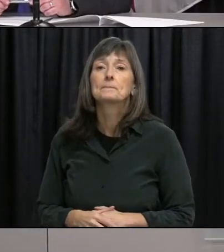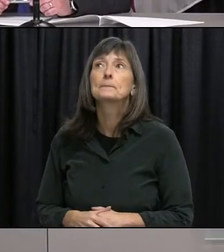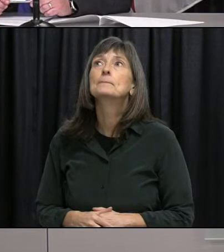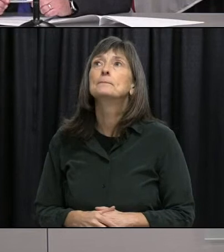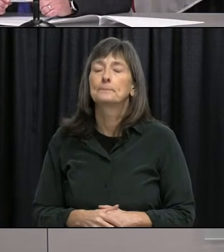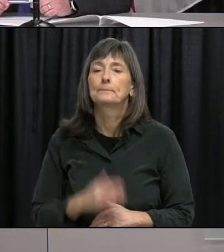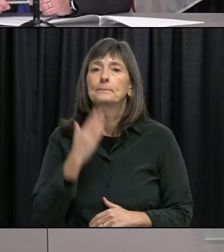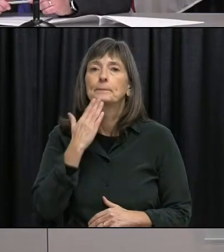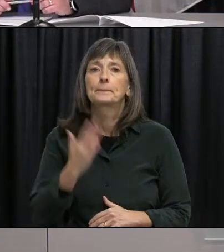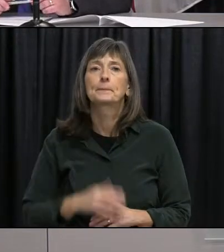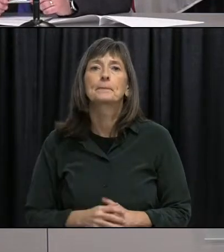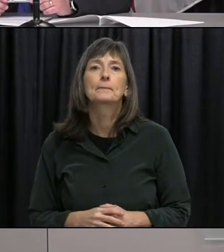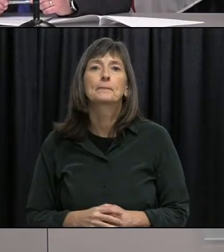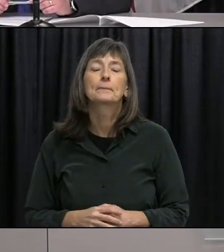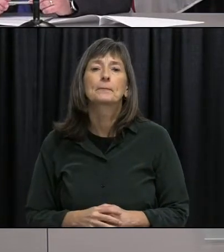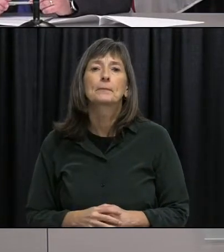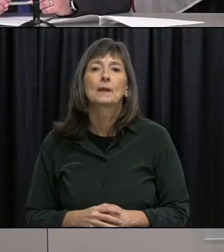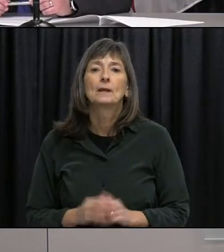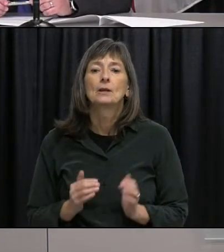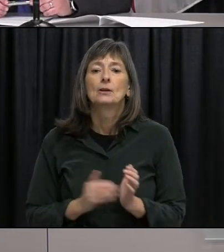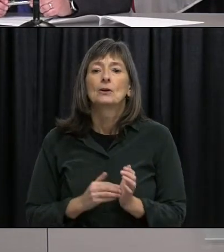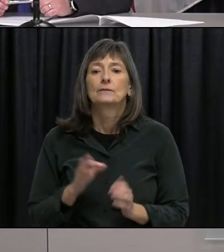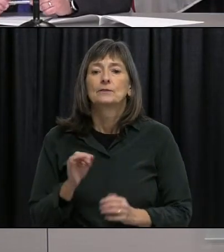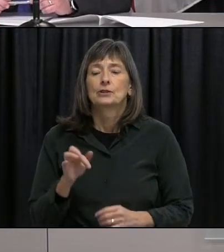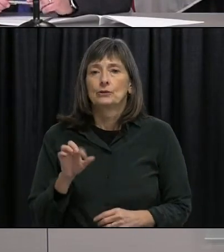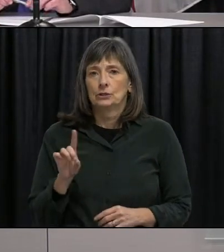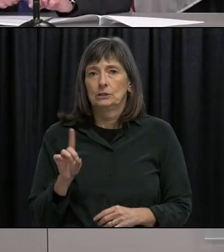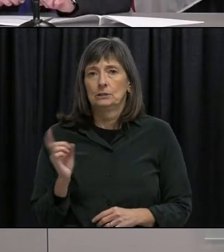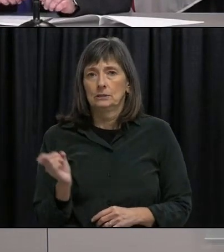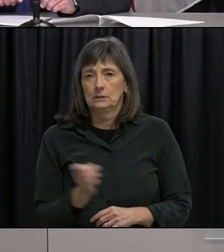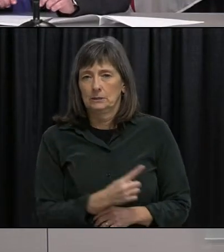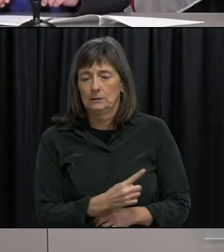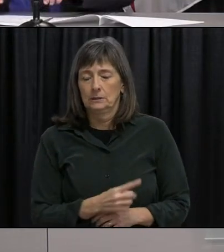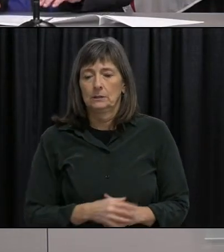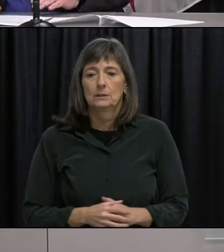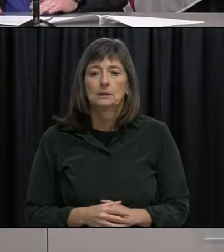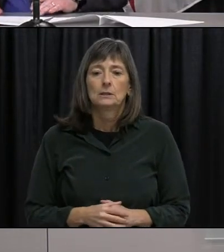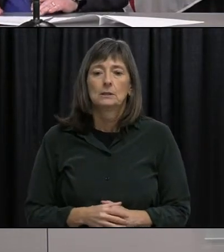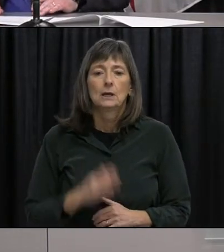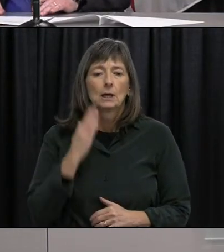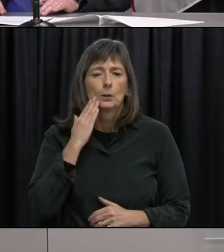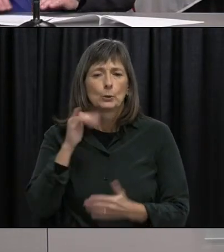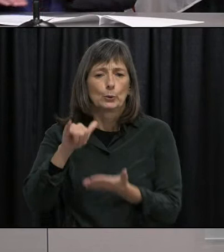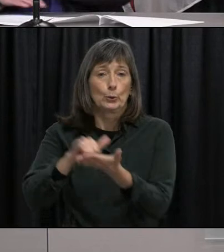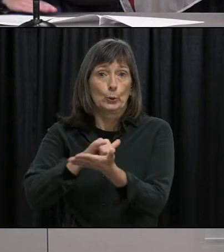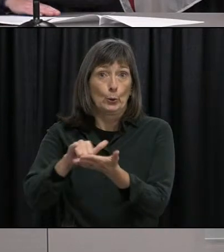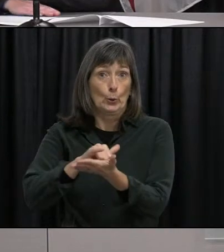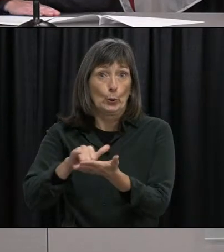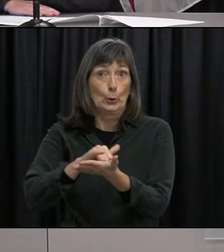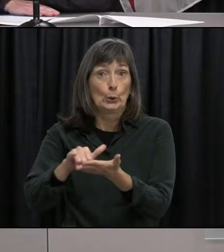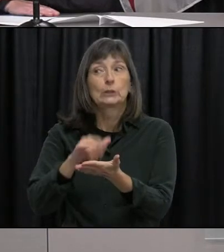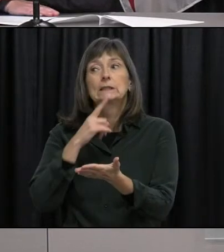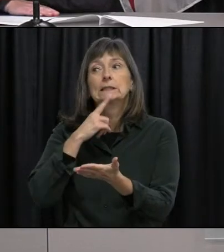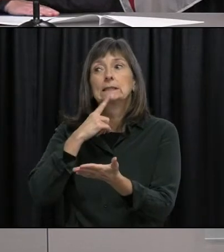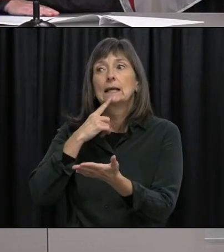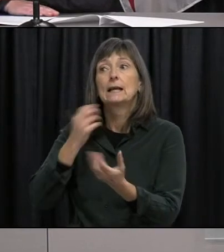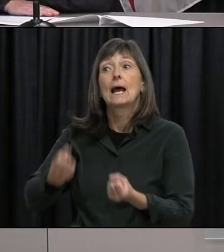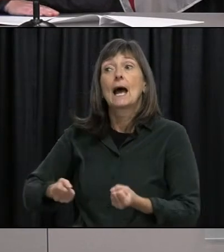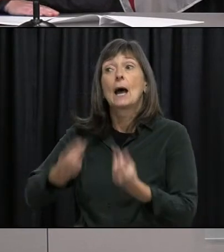Thank you very much. Question for Dr. Fitzgerald. I know in the city of New York there was like a 3% positivity